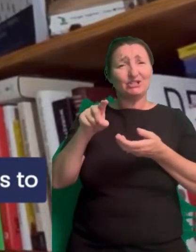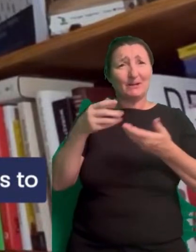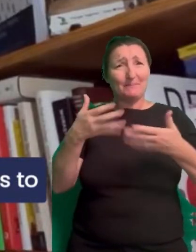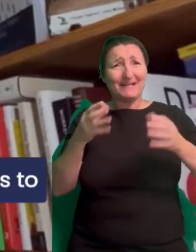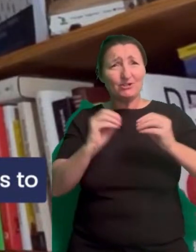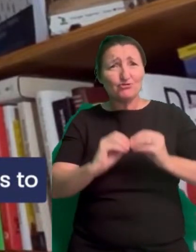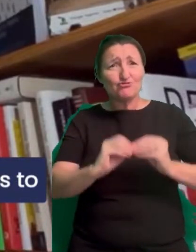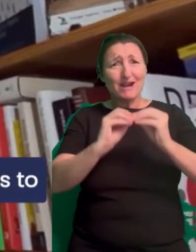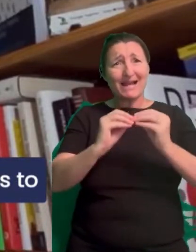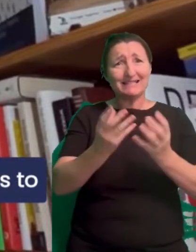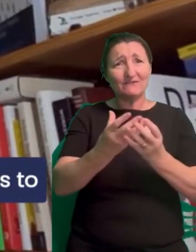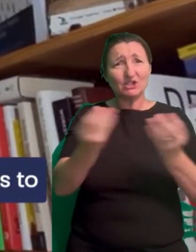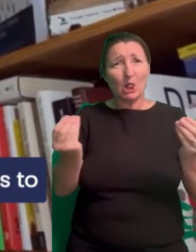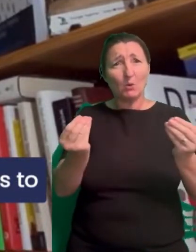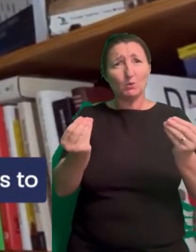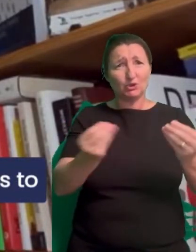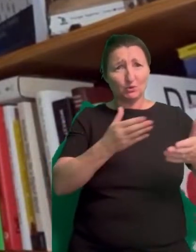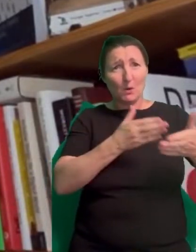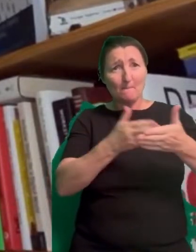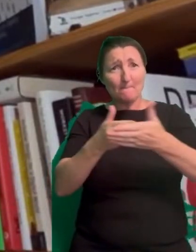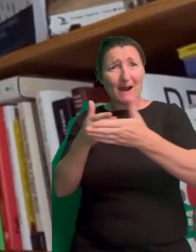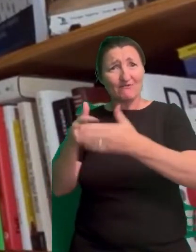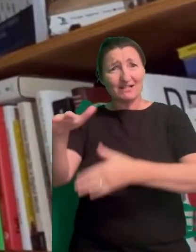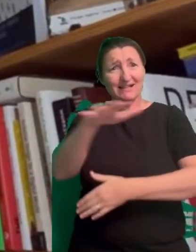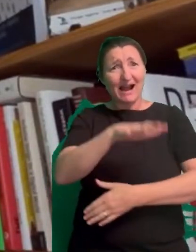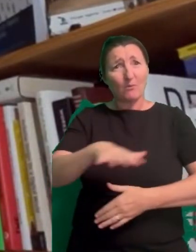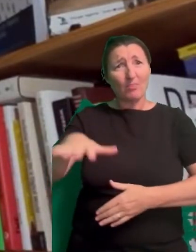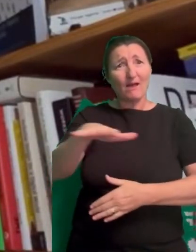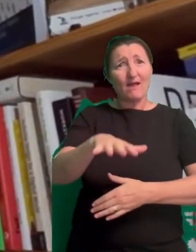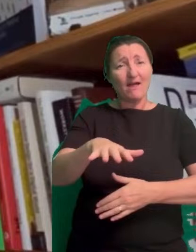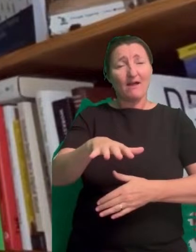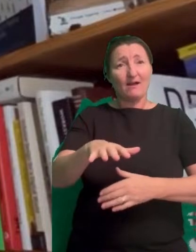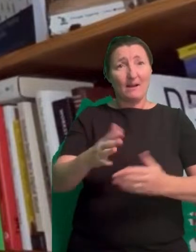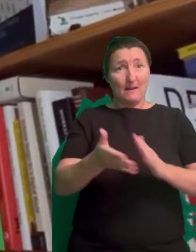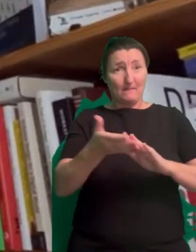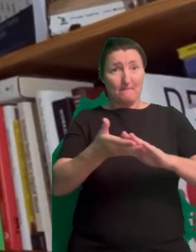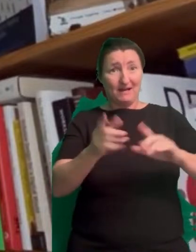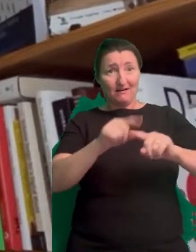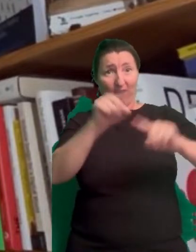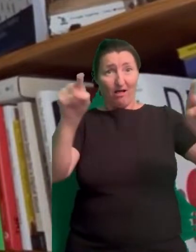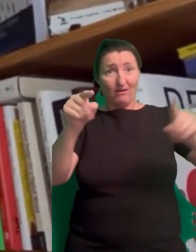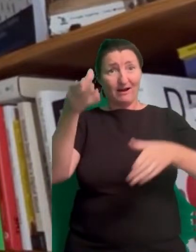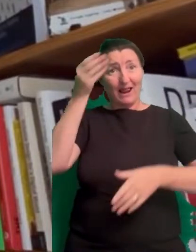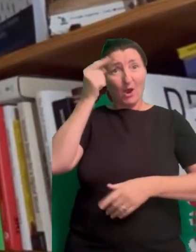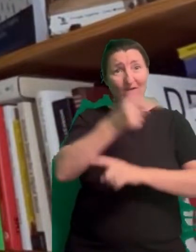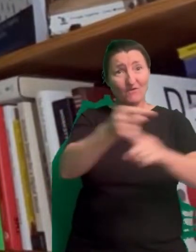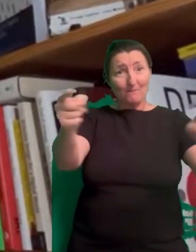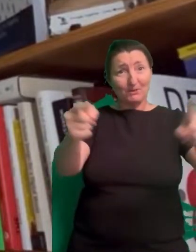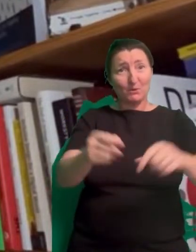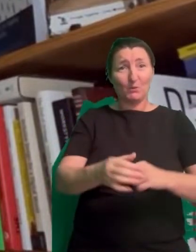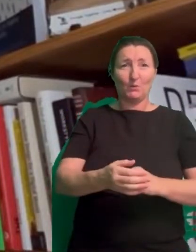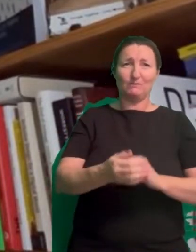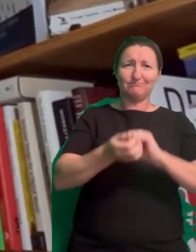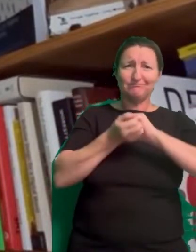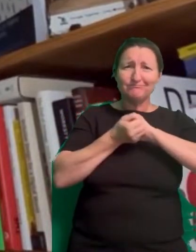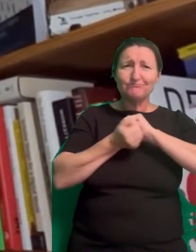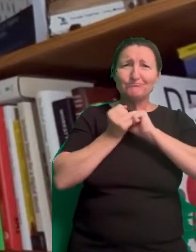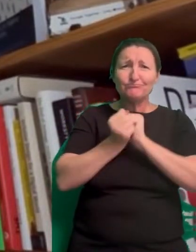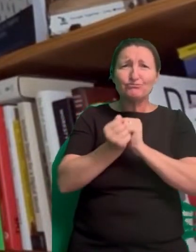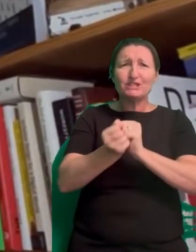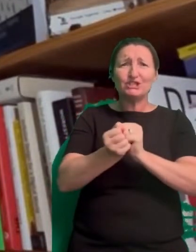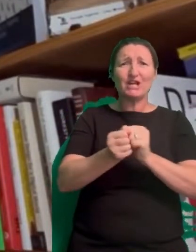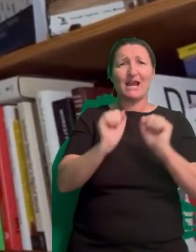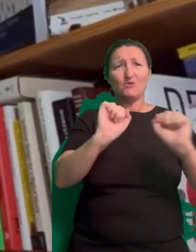really creative solutions to barriers and frictions that exist so that other people can learn from them as well. We